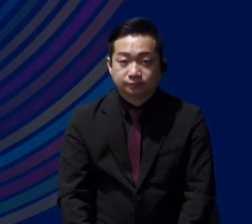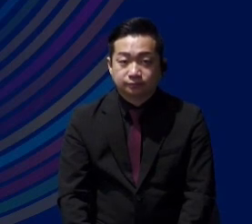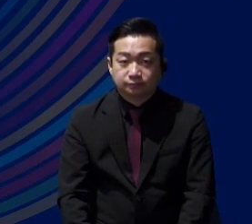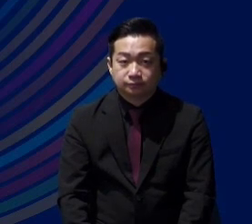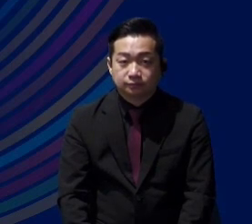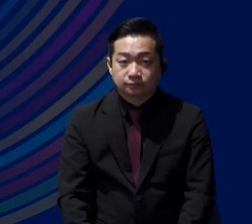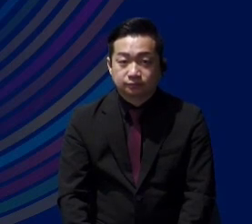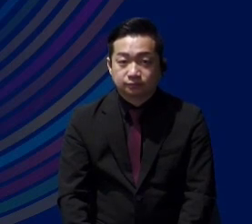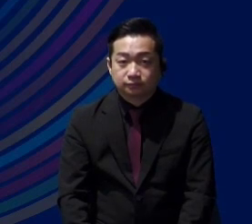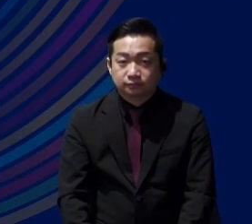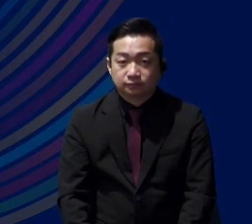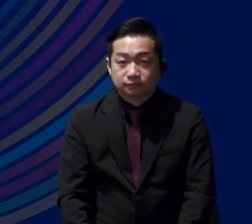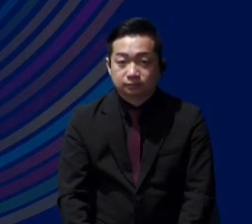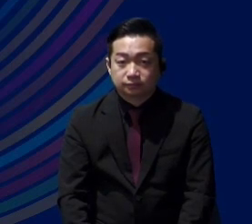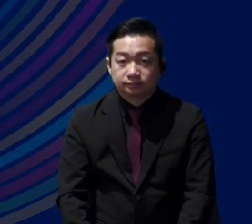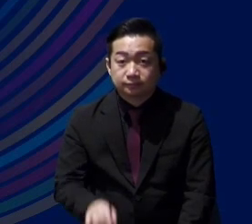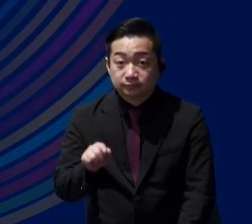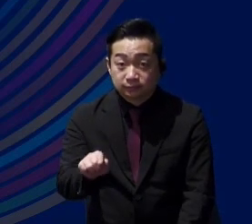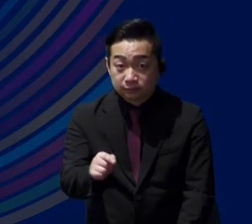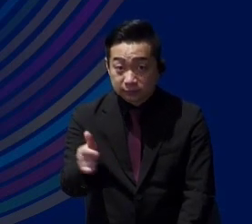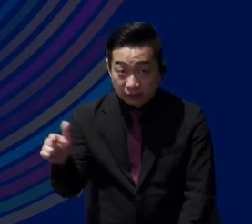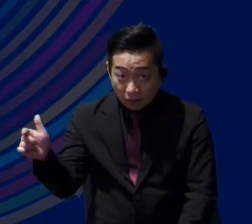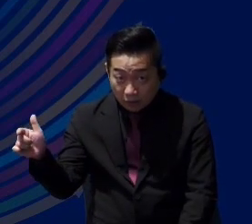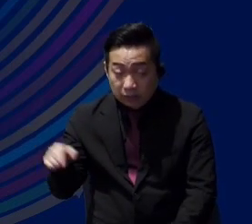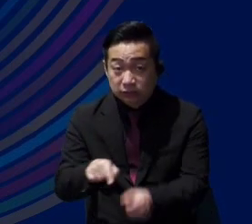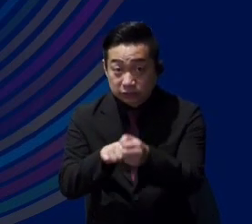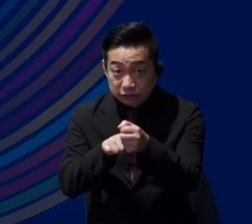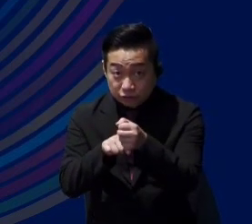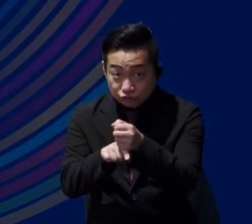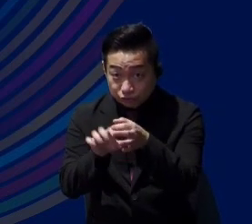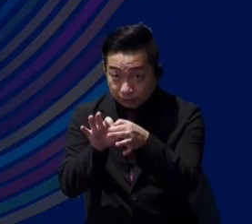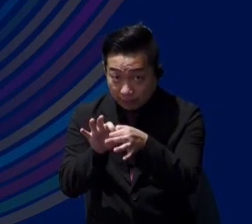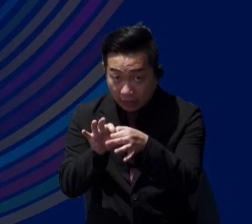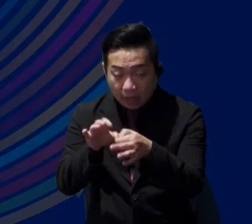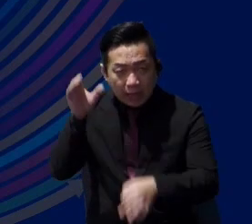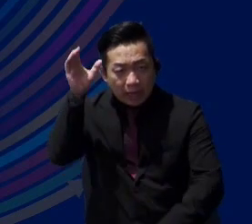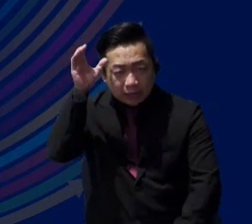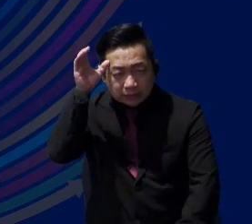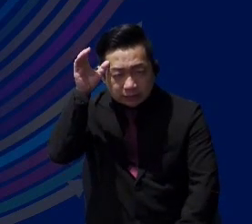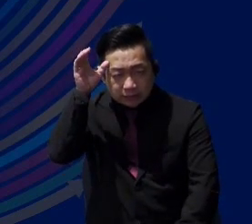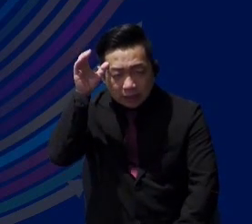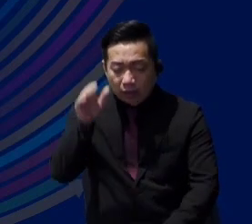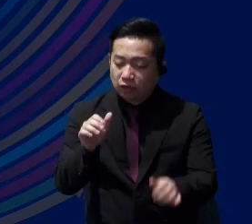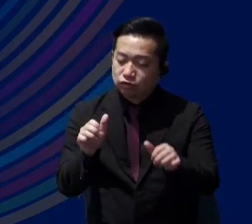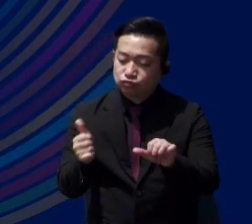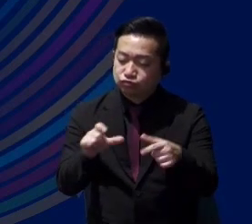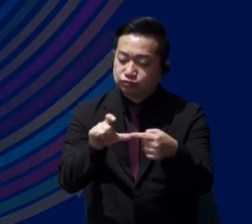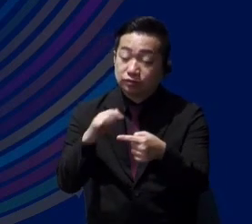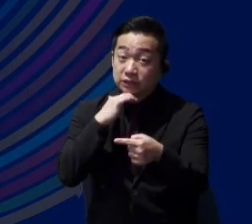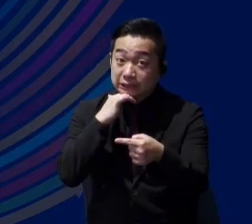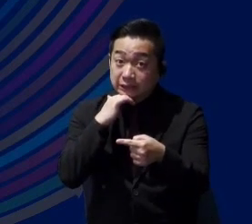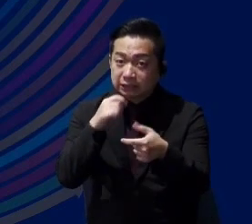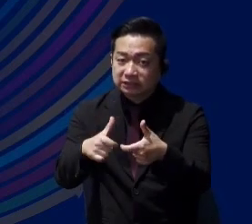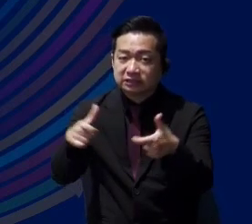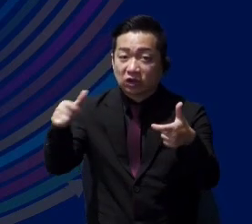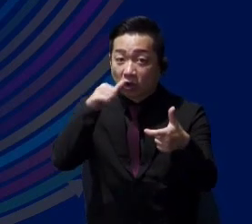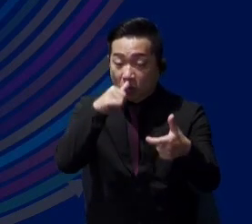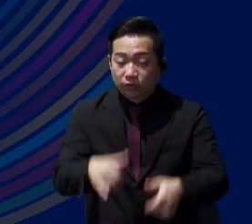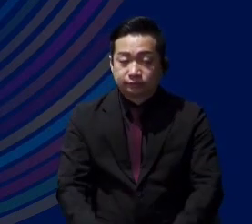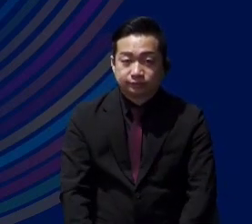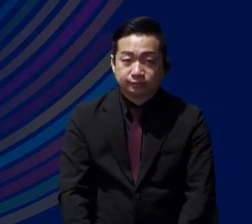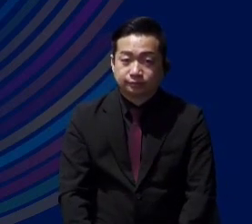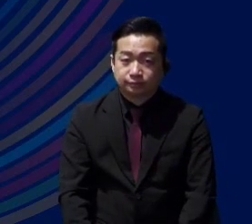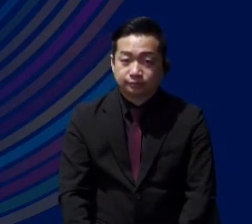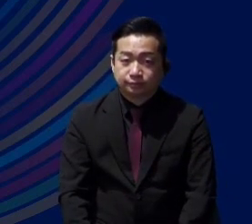but you lost your life expectancy a little, not a